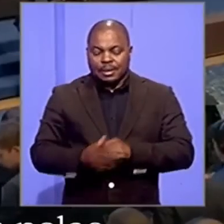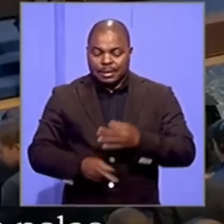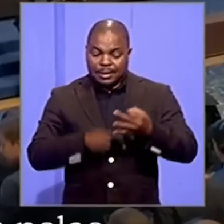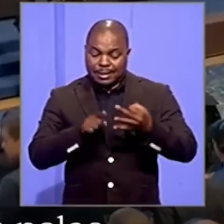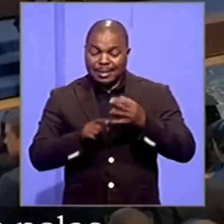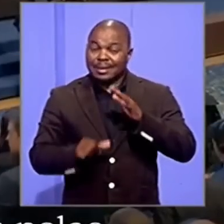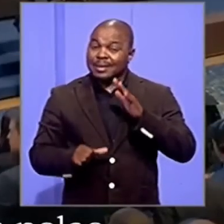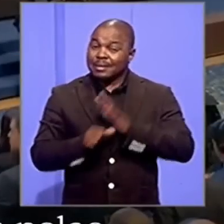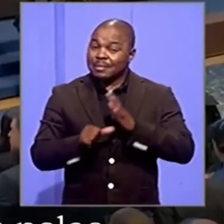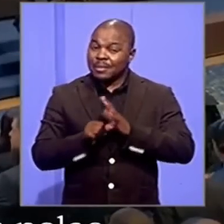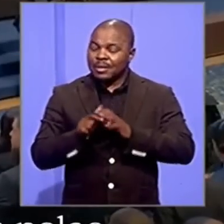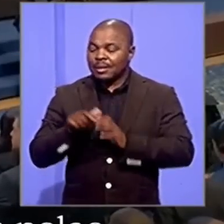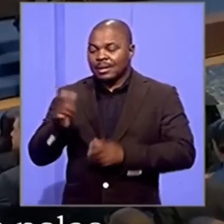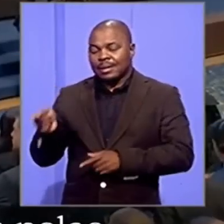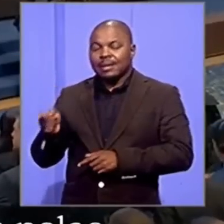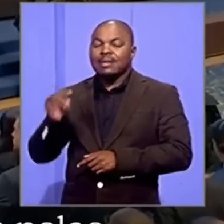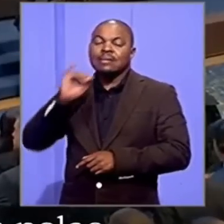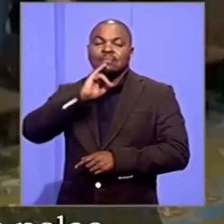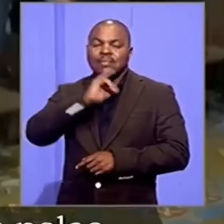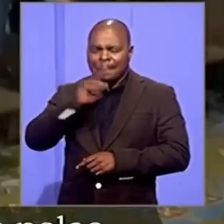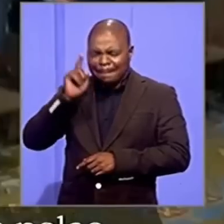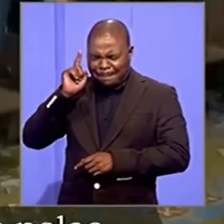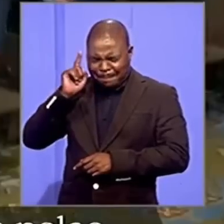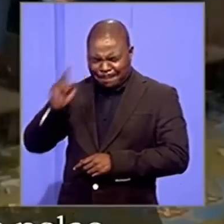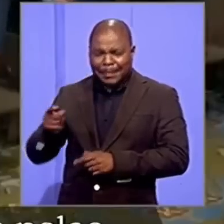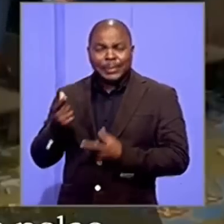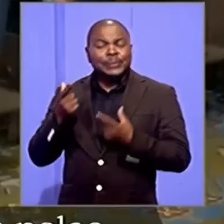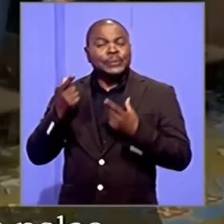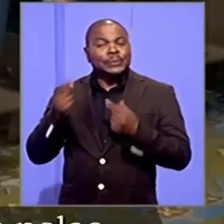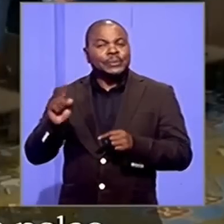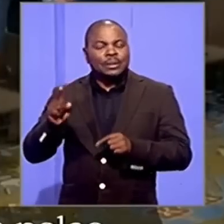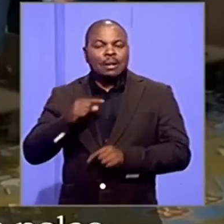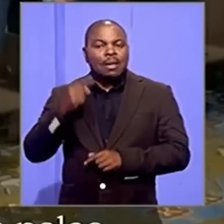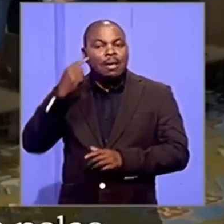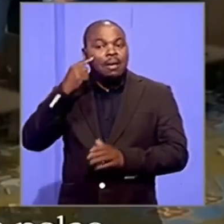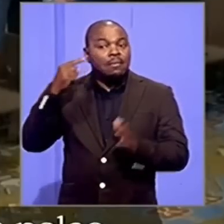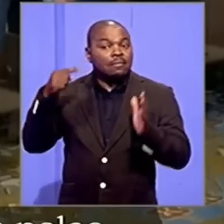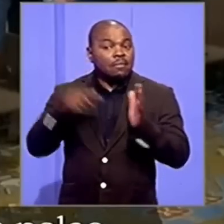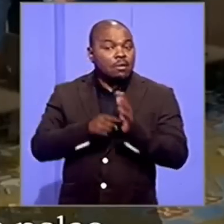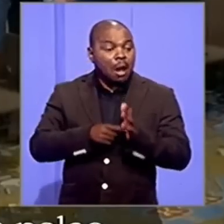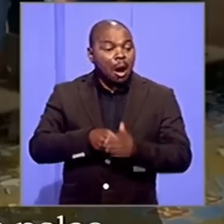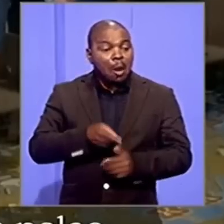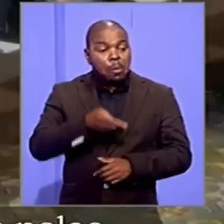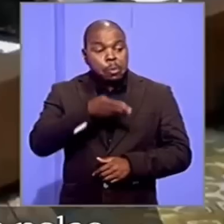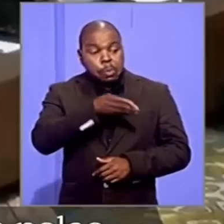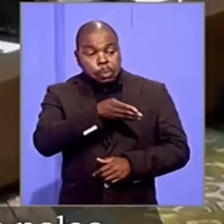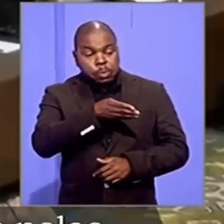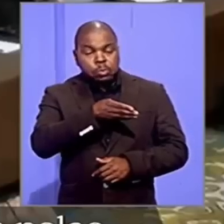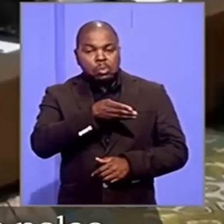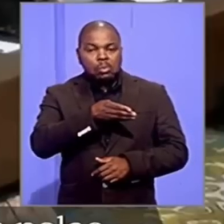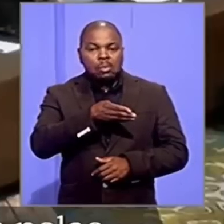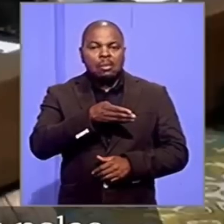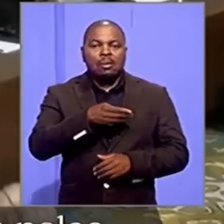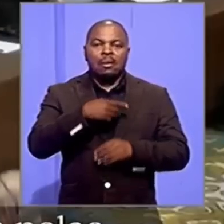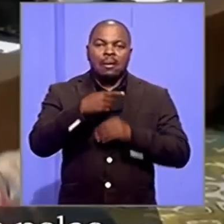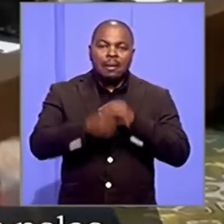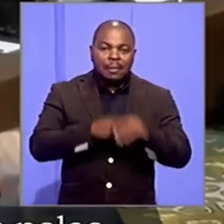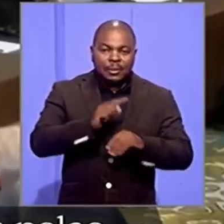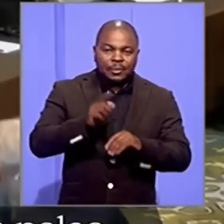hore Israel e tla tlameha ho etsa bonnete ba hore bopaki bo teng bo ka kgobokanywang ba